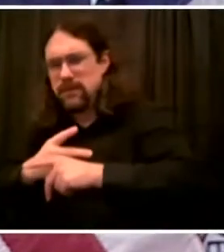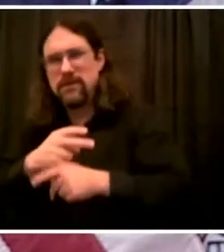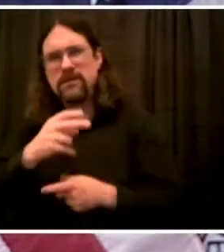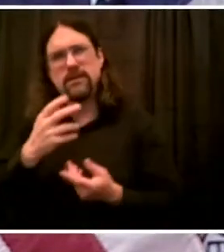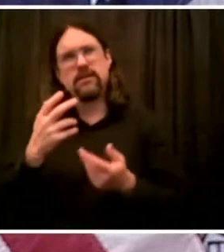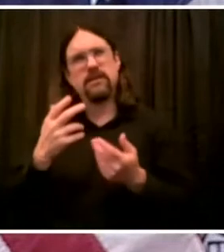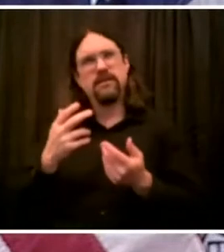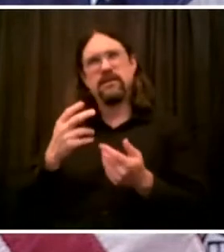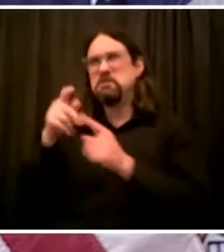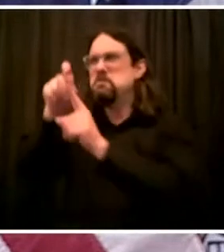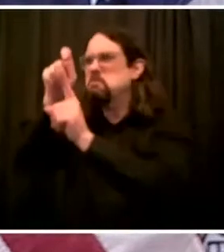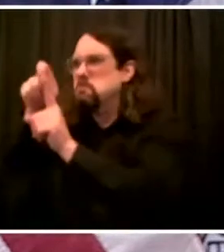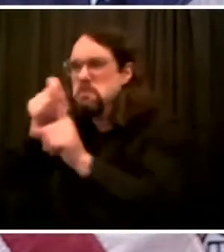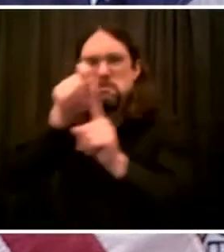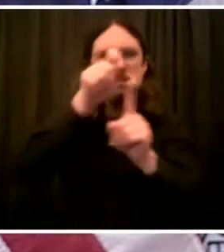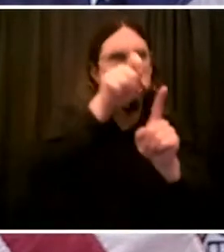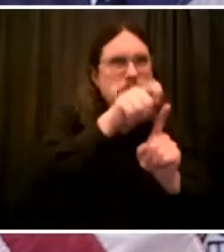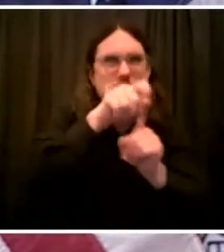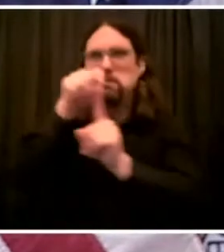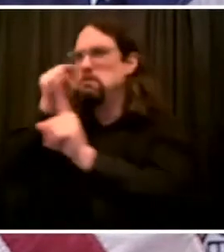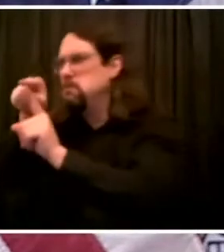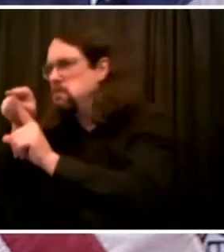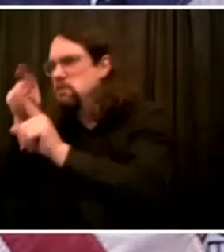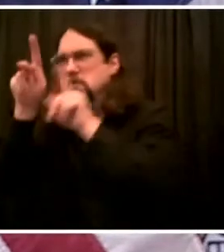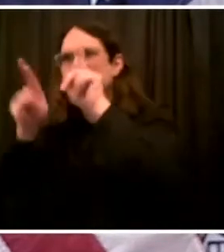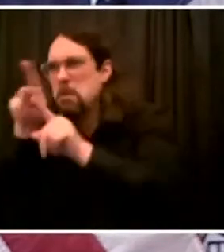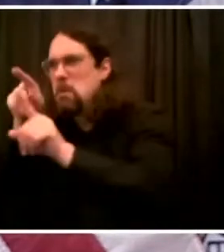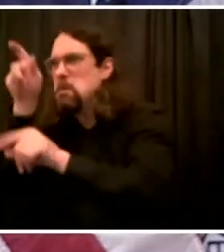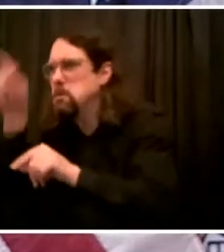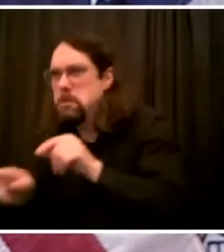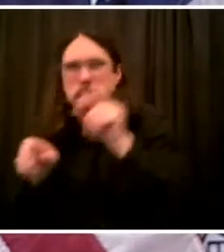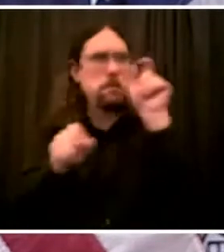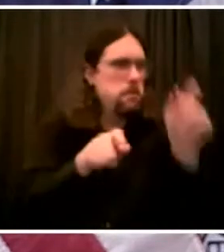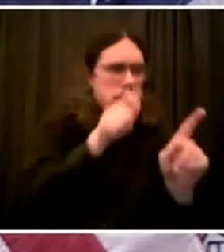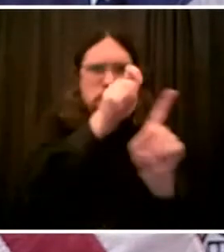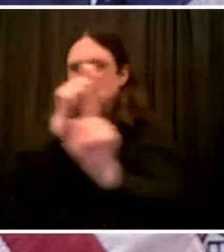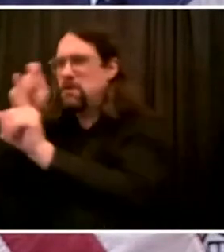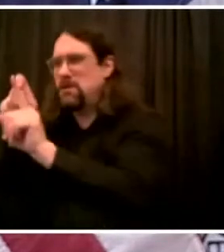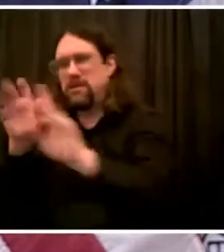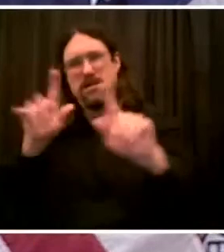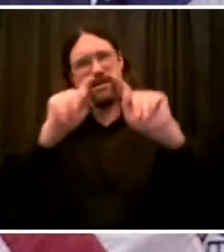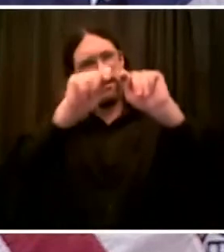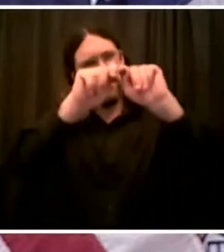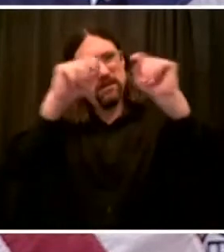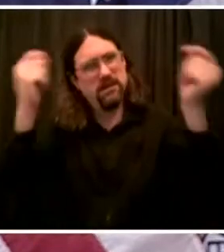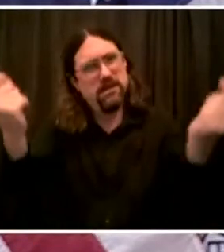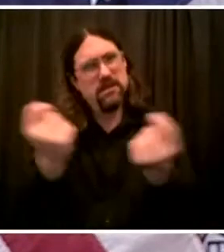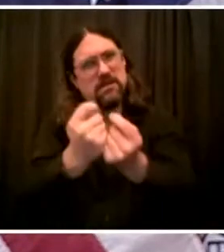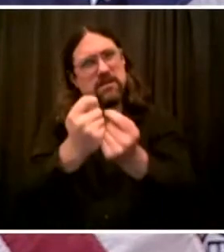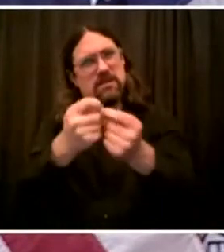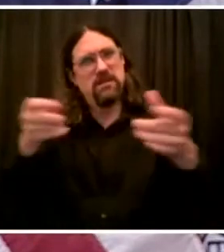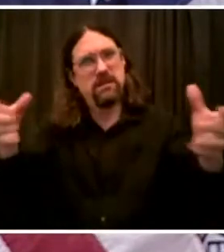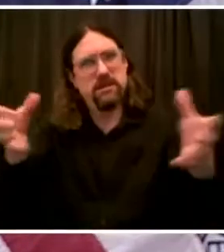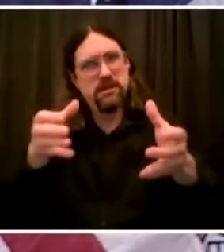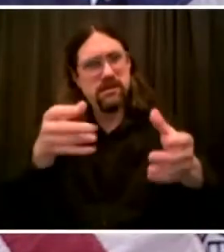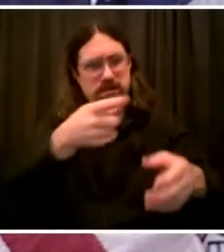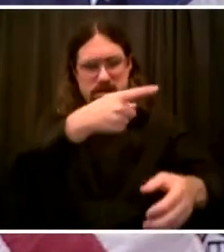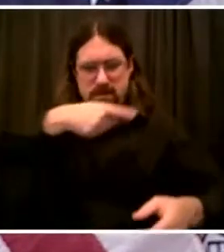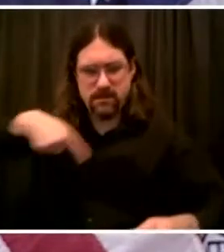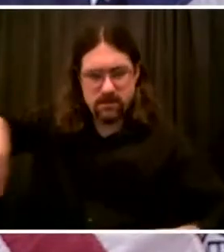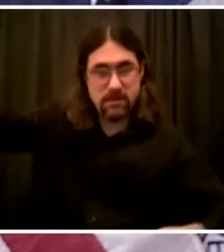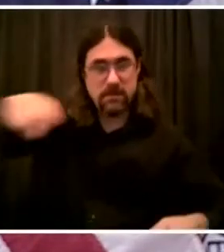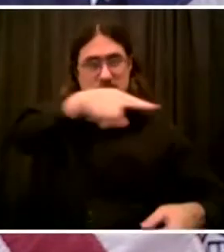is not about one personality or another, or one agency or another. It is about all of us working together as a team to help the people